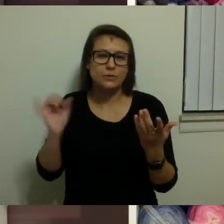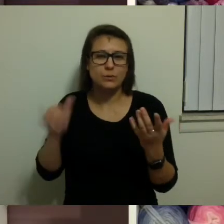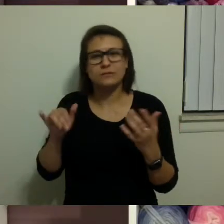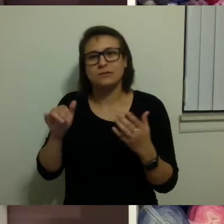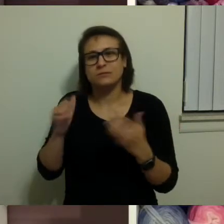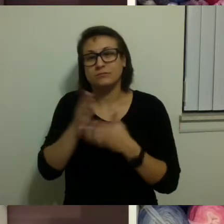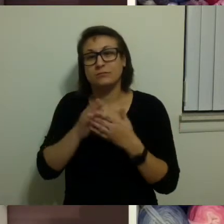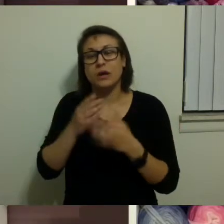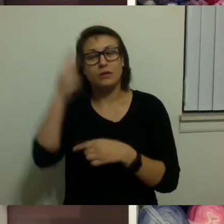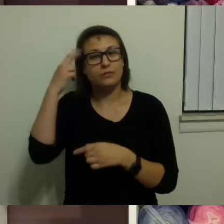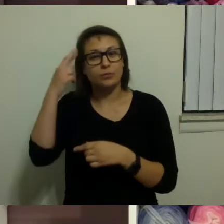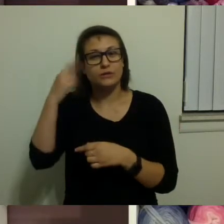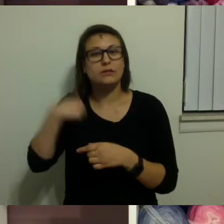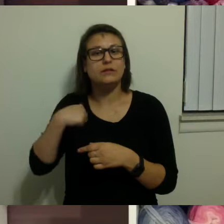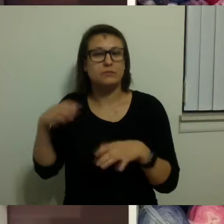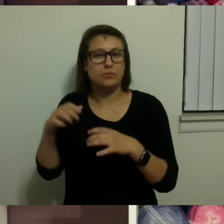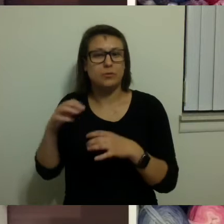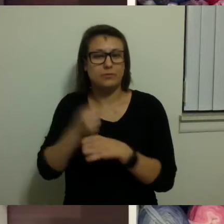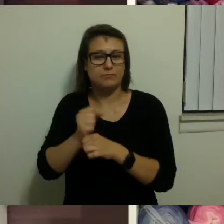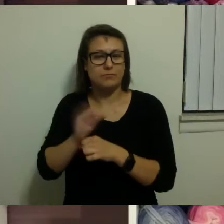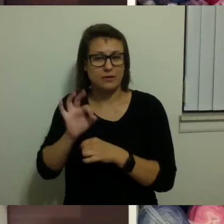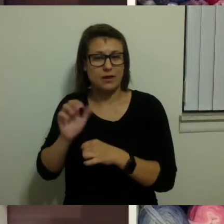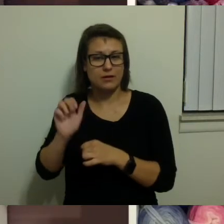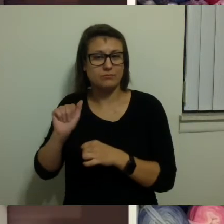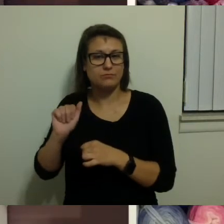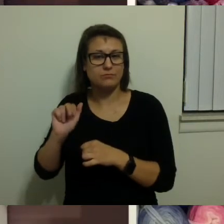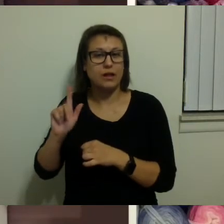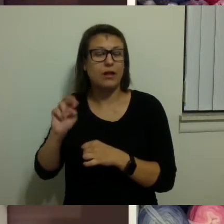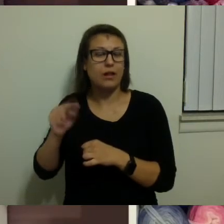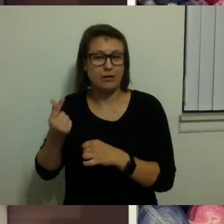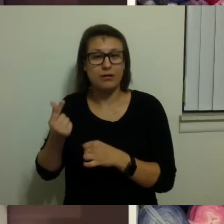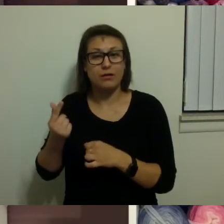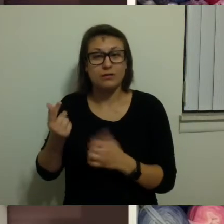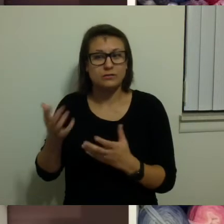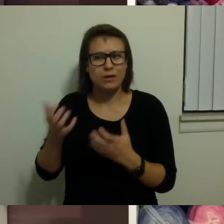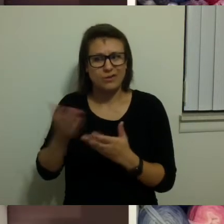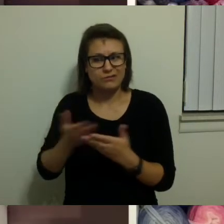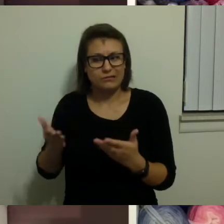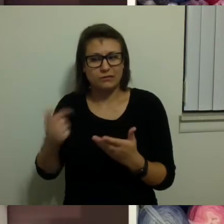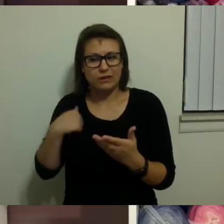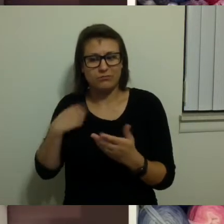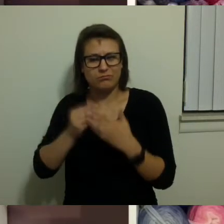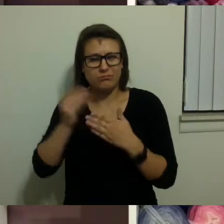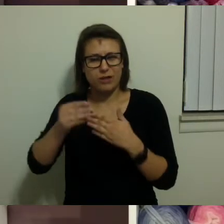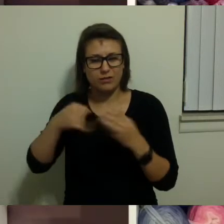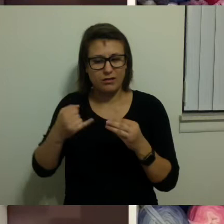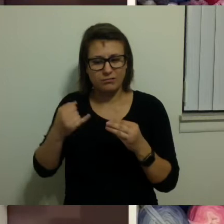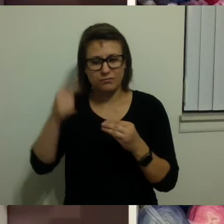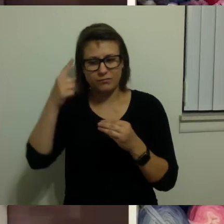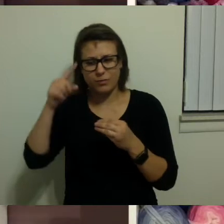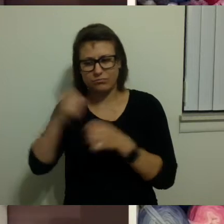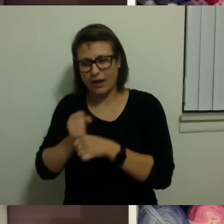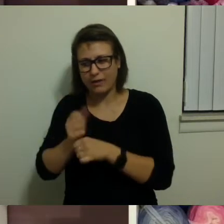I'm doing the Make Nine Along, because I mean, I really do want the stuff that I bought that yarn for. Like, I want